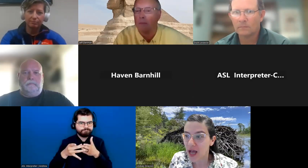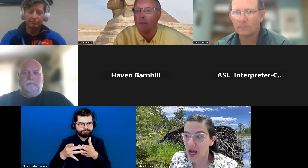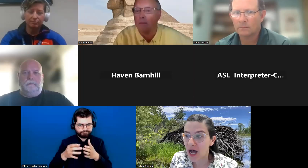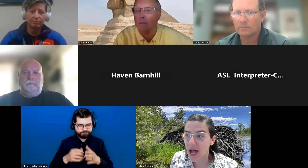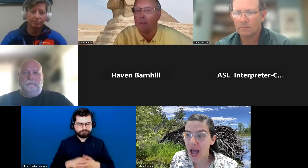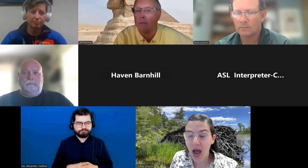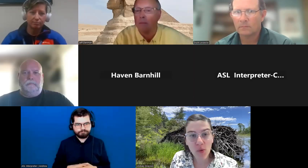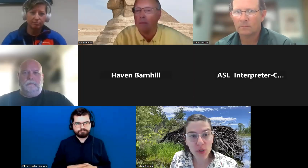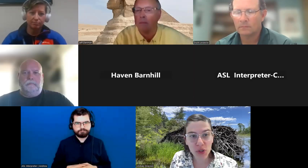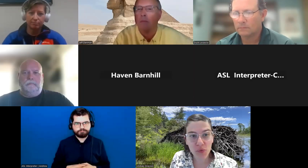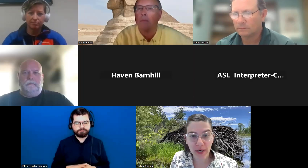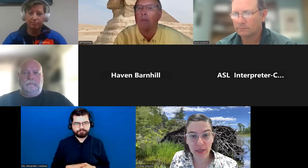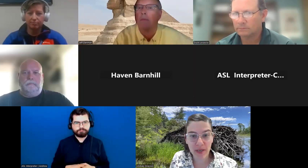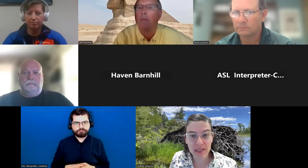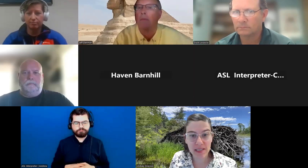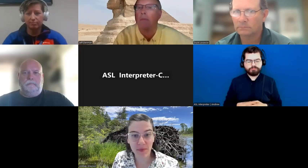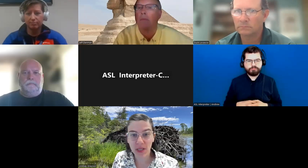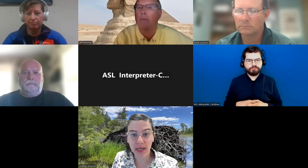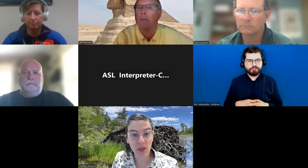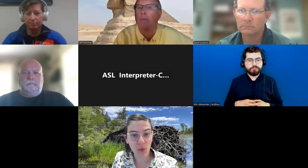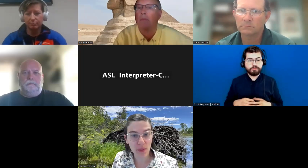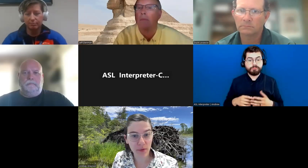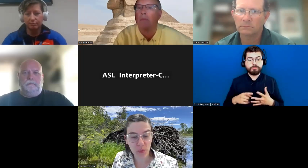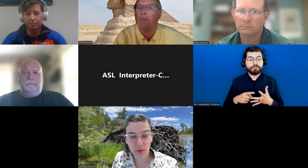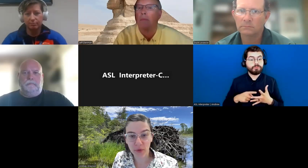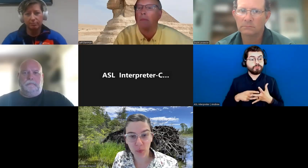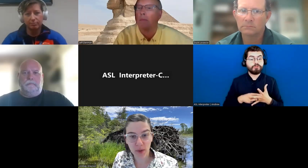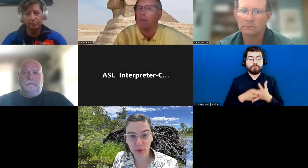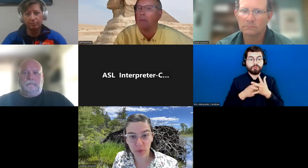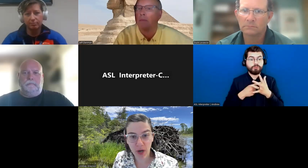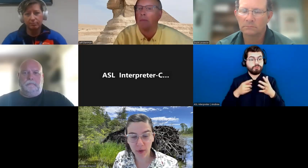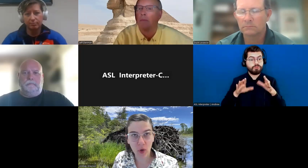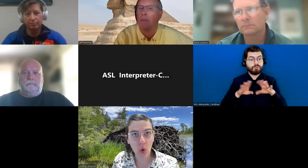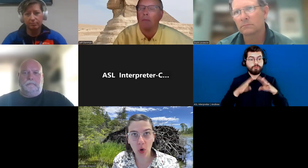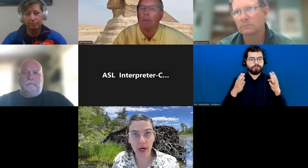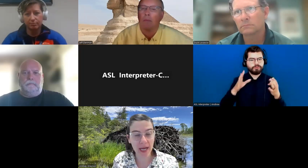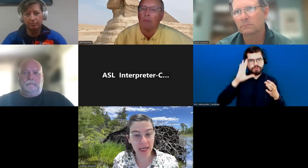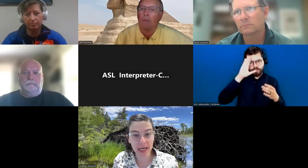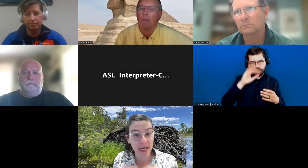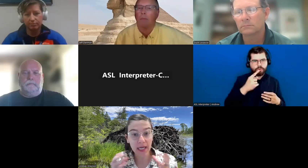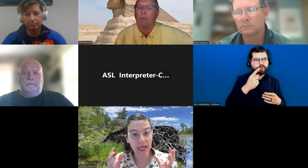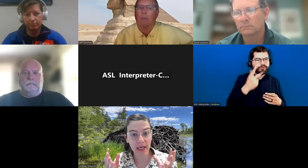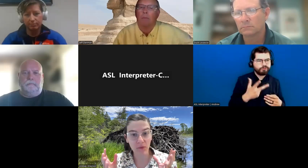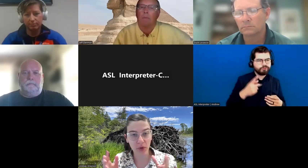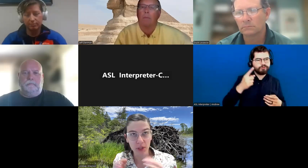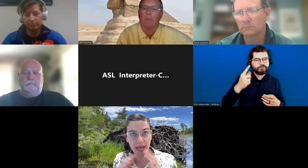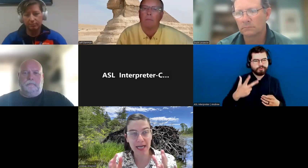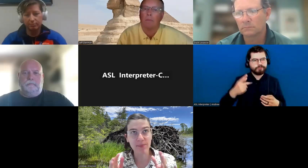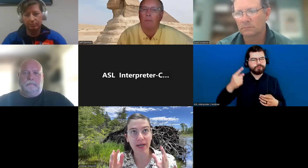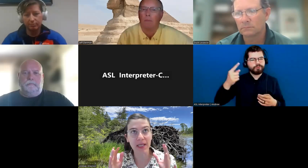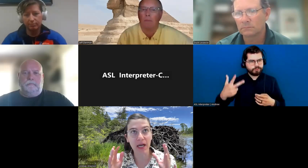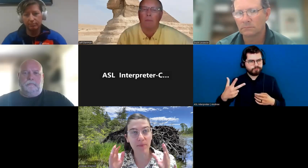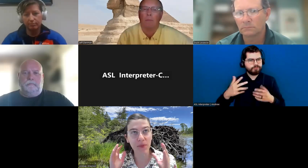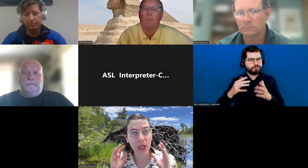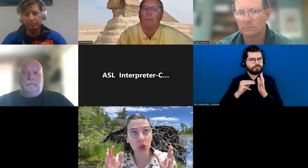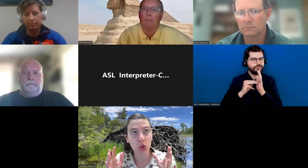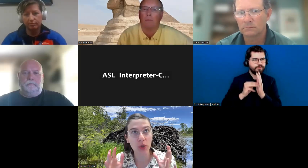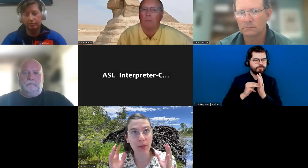off, how would you recommend something like the one-third, one-third, one-third model, or in any really